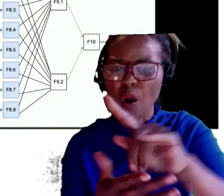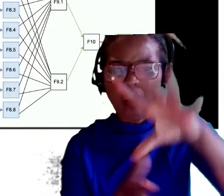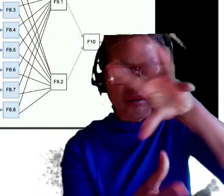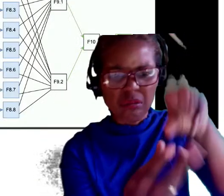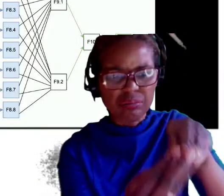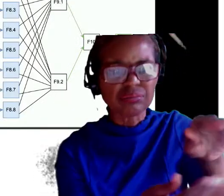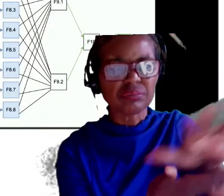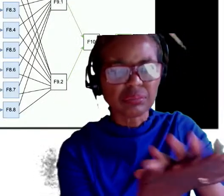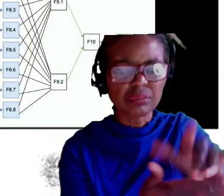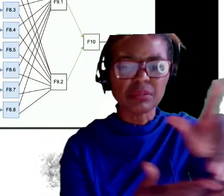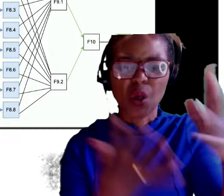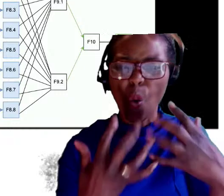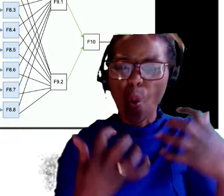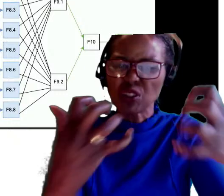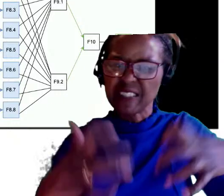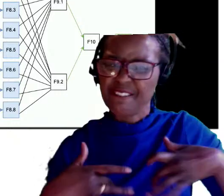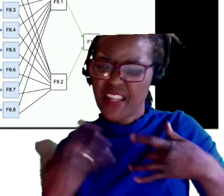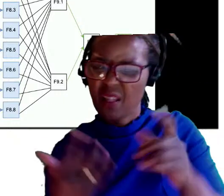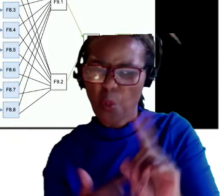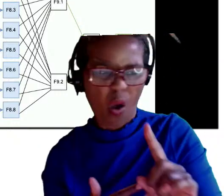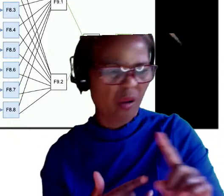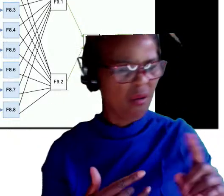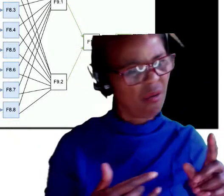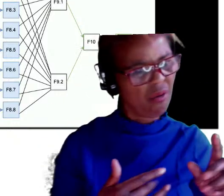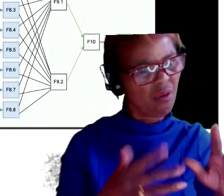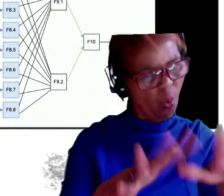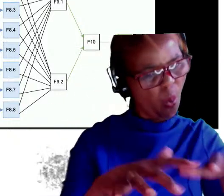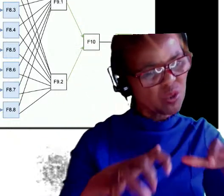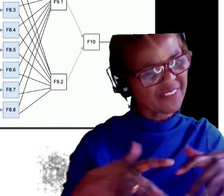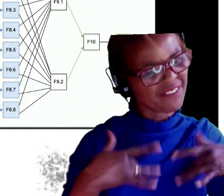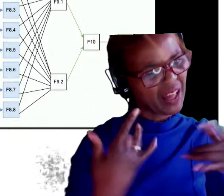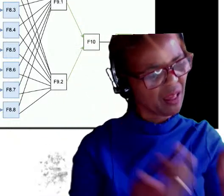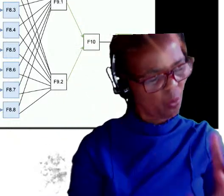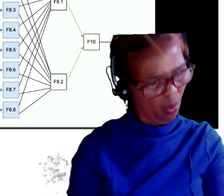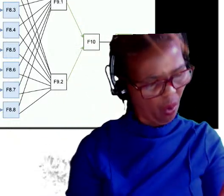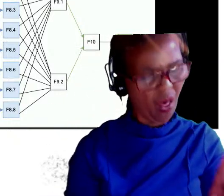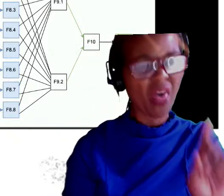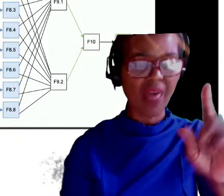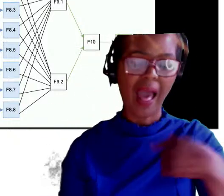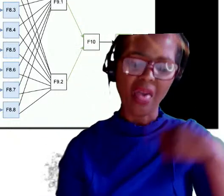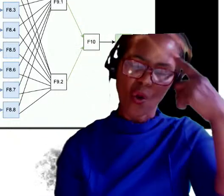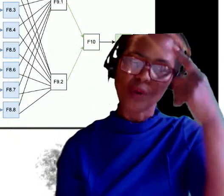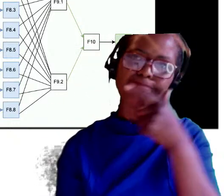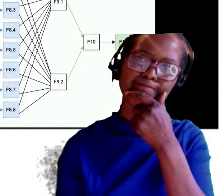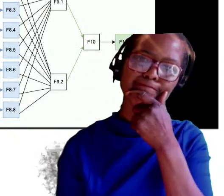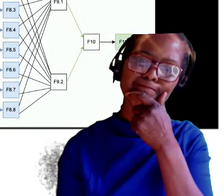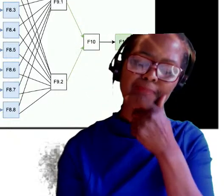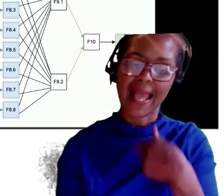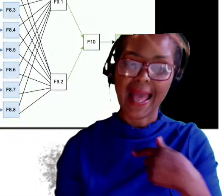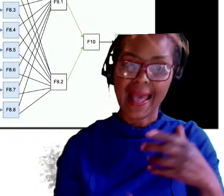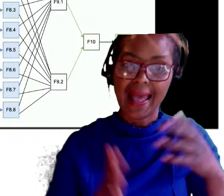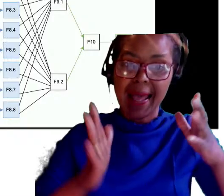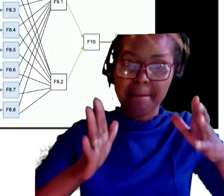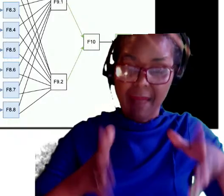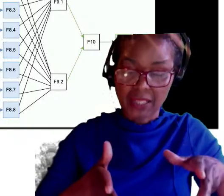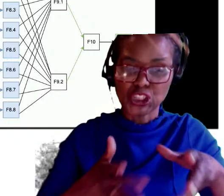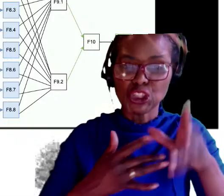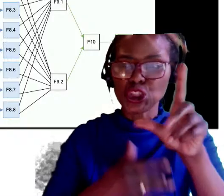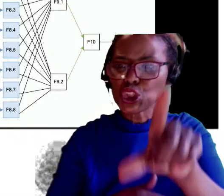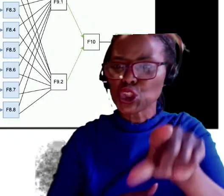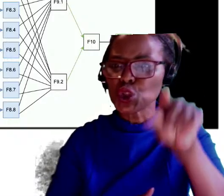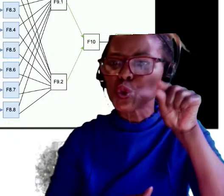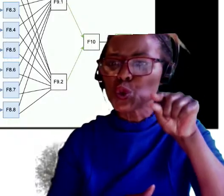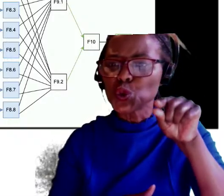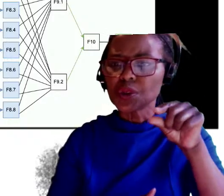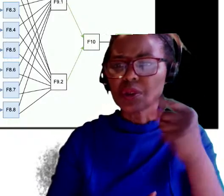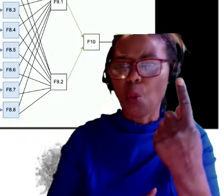Then I figured out that if I wanted a proof of concept, I best choose a random route through